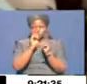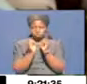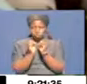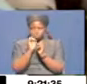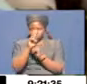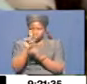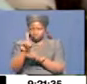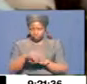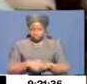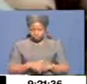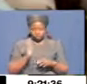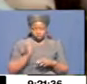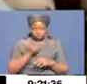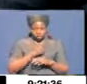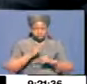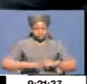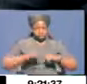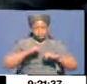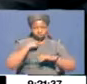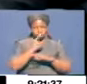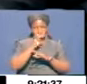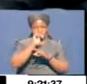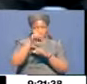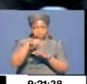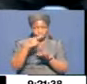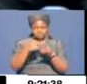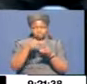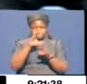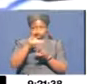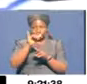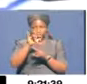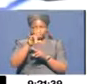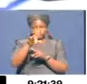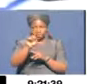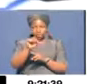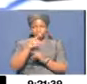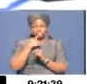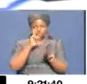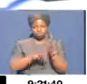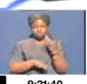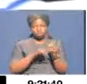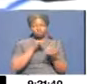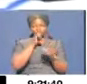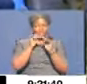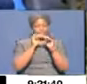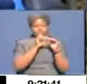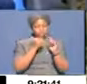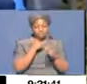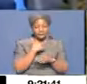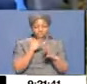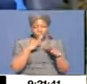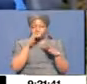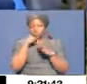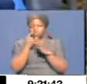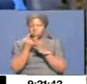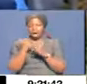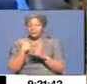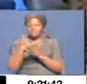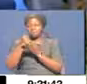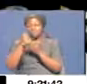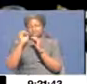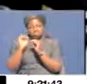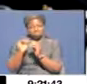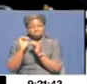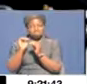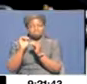of Parliament Silas Tren say that it will be unfair to have non-growers as the representatives at the board since they could not understand